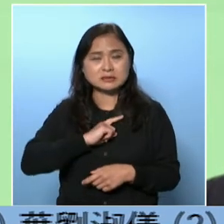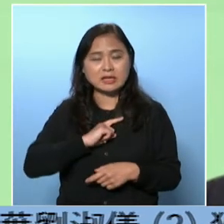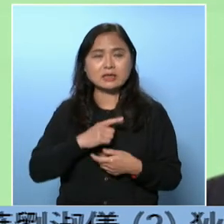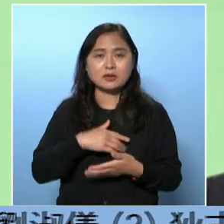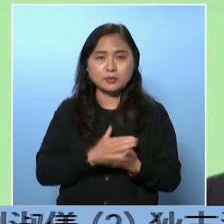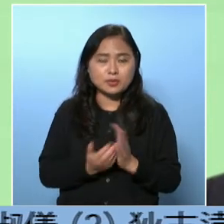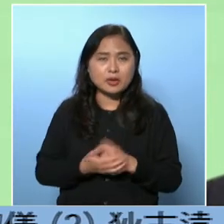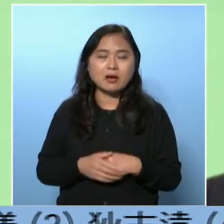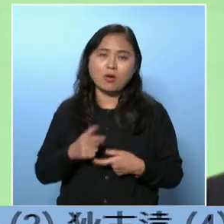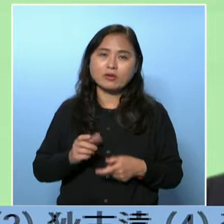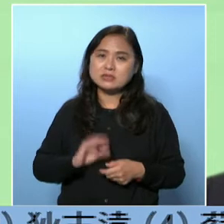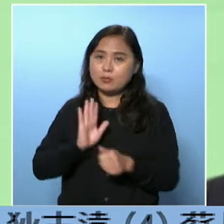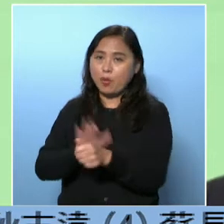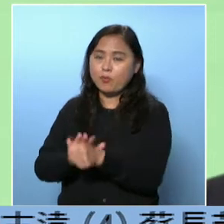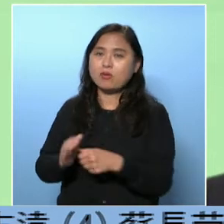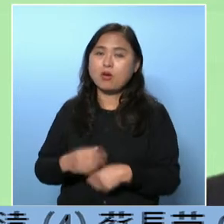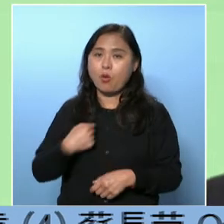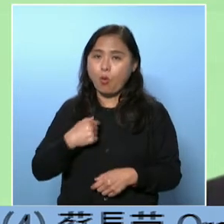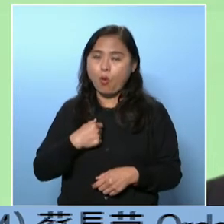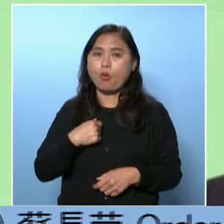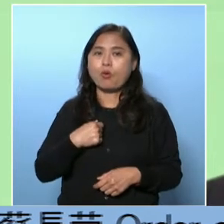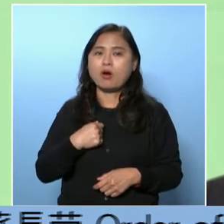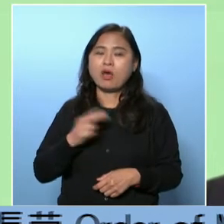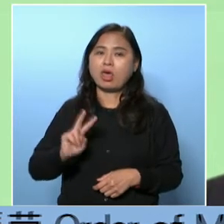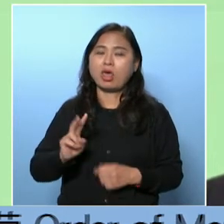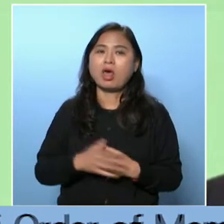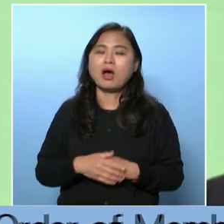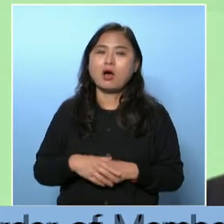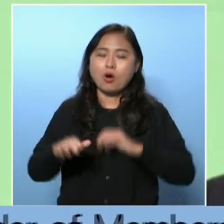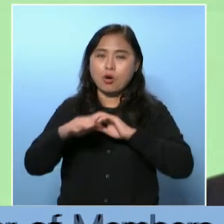need such facilities and kits urgently, so that we can all lean on our